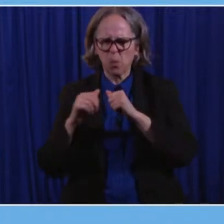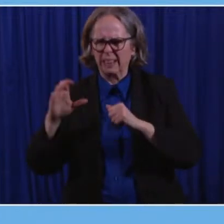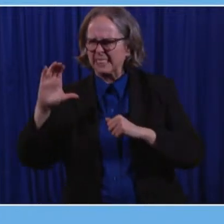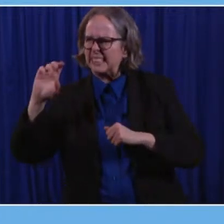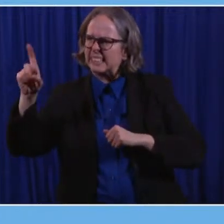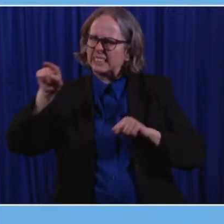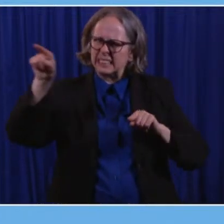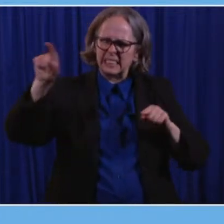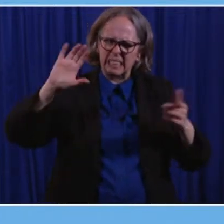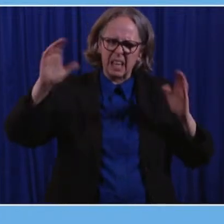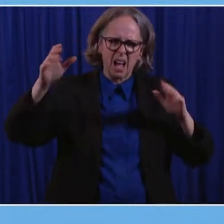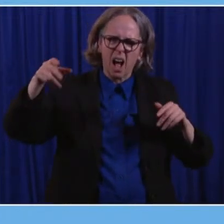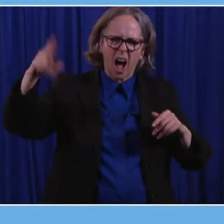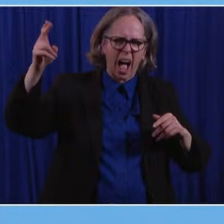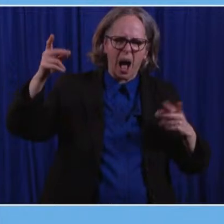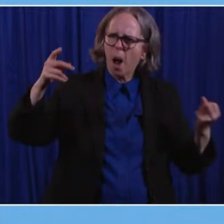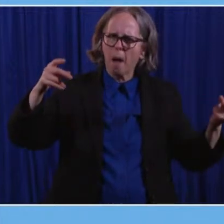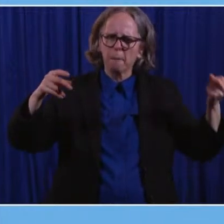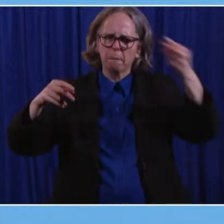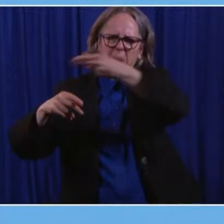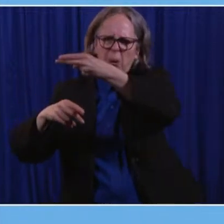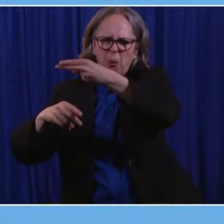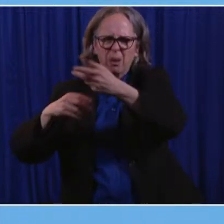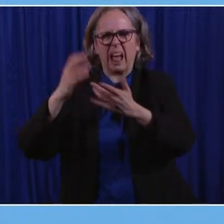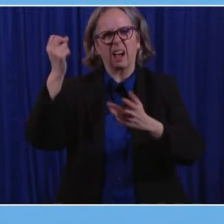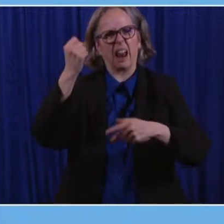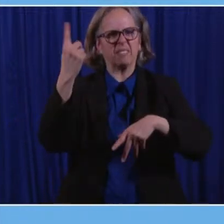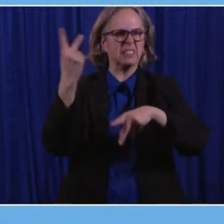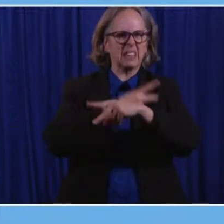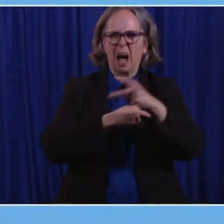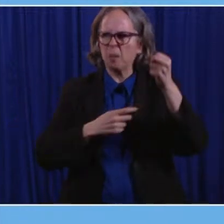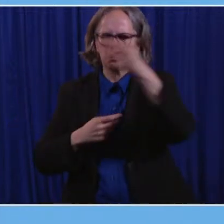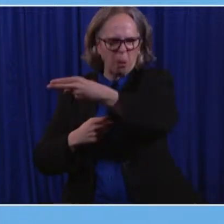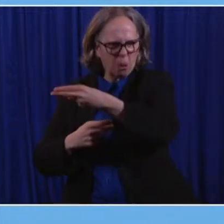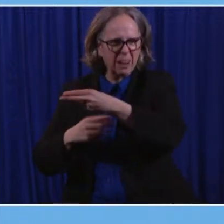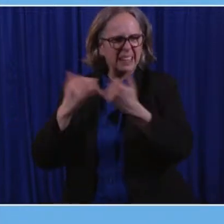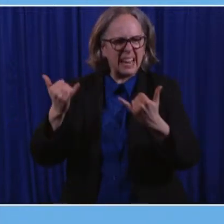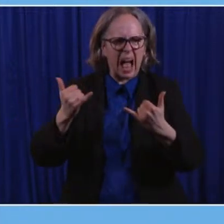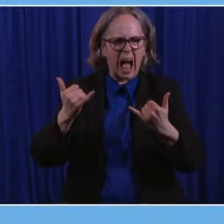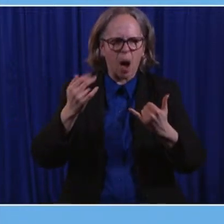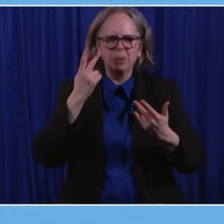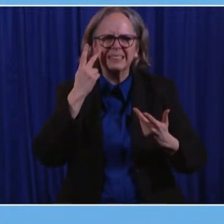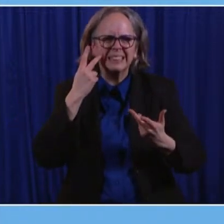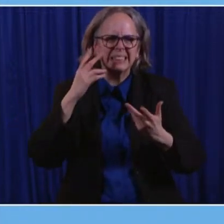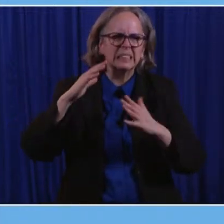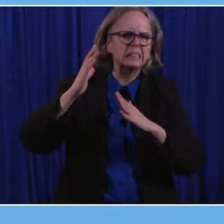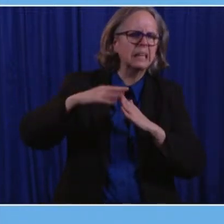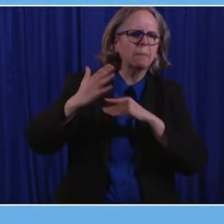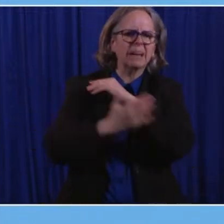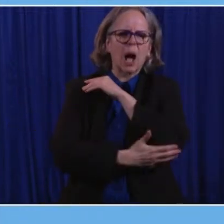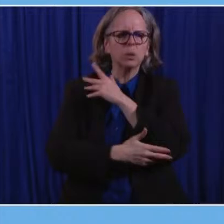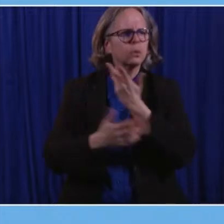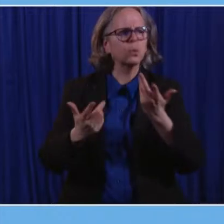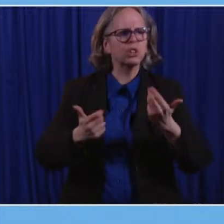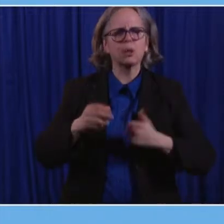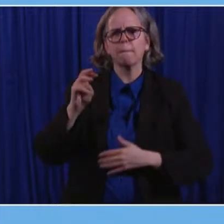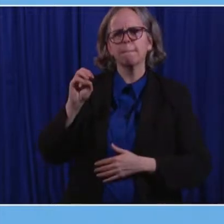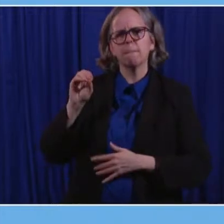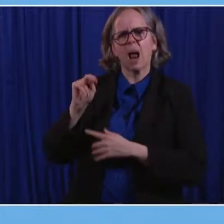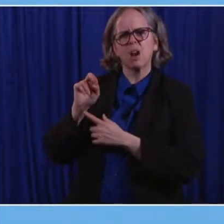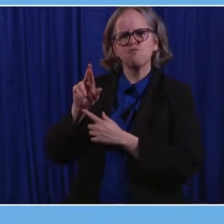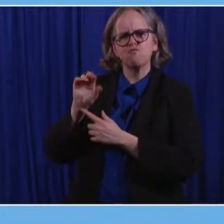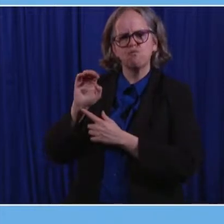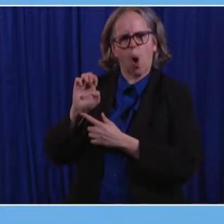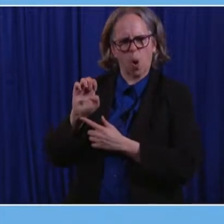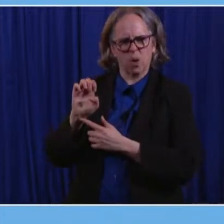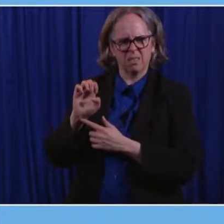incidence level. As you can see now, our top county is Monroe, and Monroe is just a little bit over 2 times. So